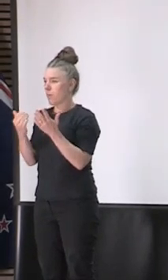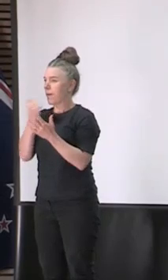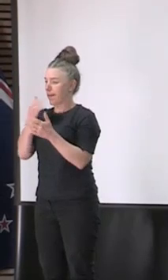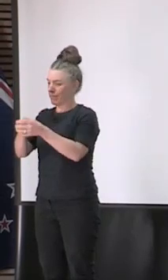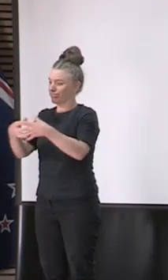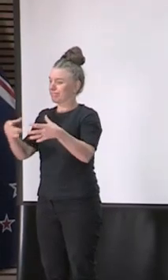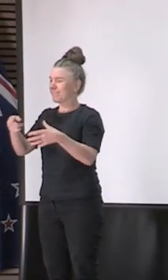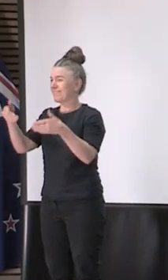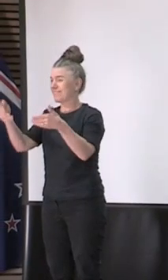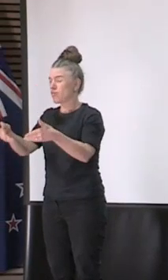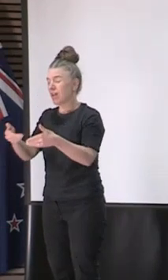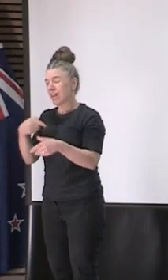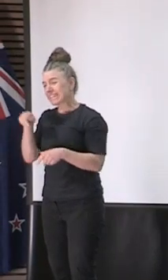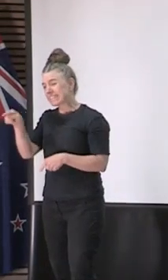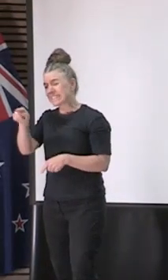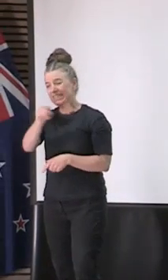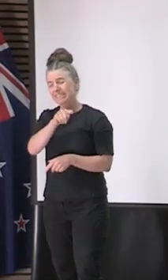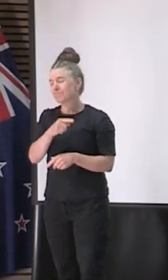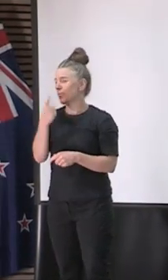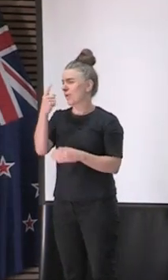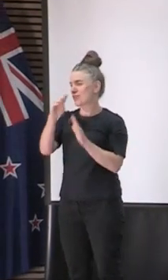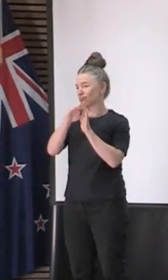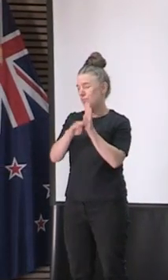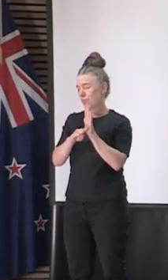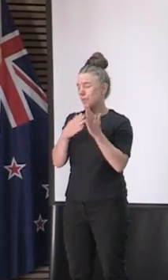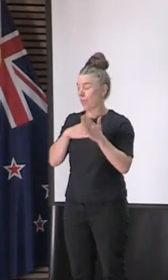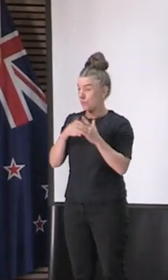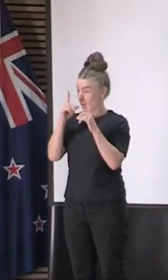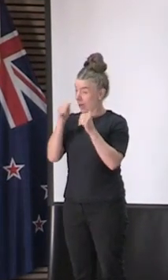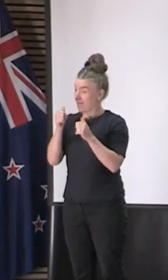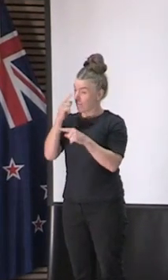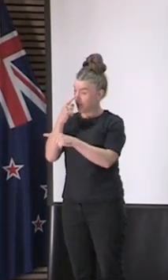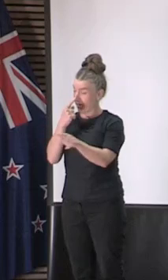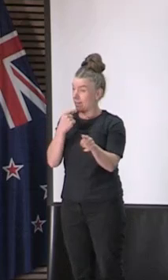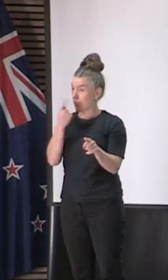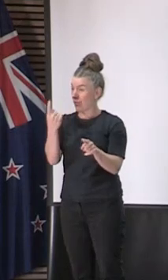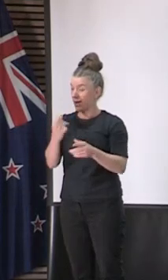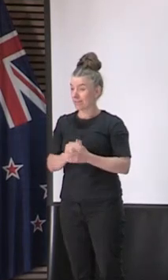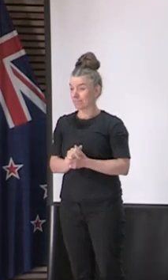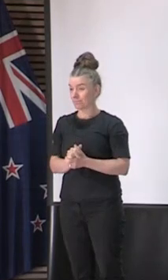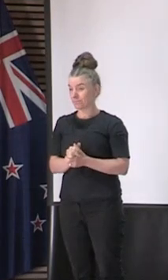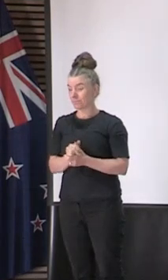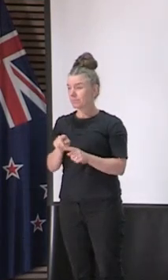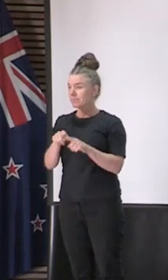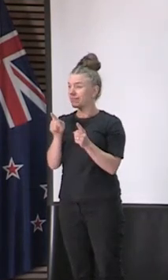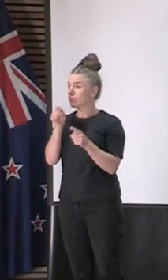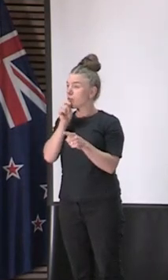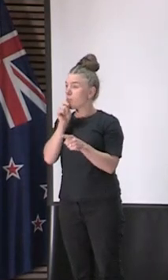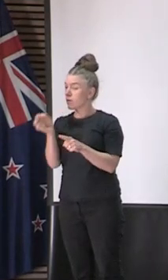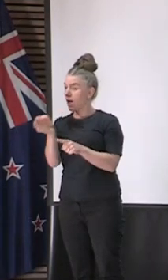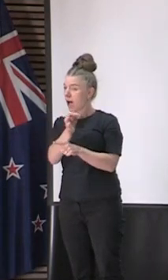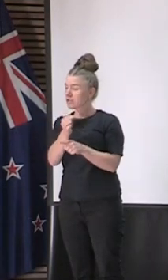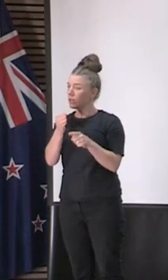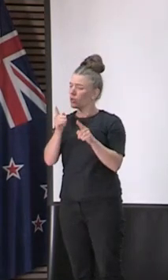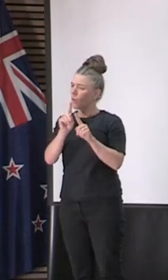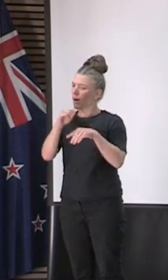to other kinds of gatherings. And ultimately, we want to protect people. Church services, not necessarily funerals or